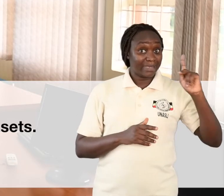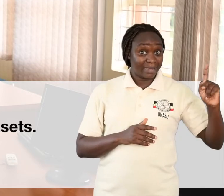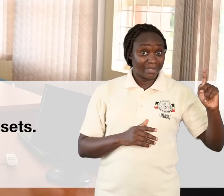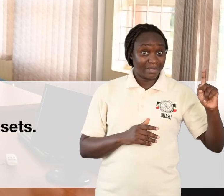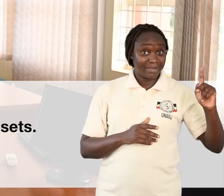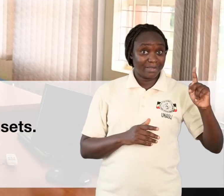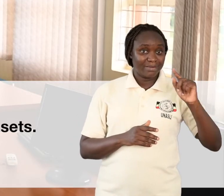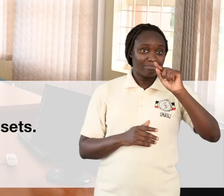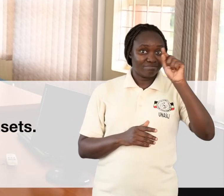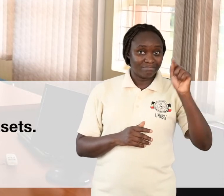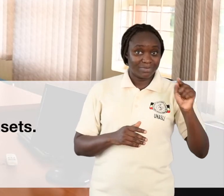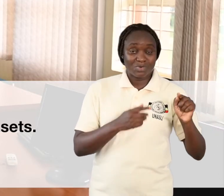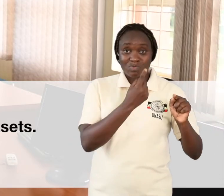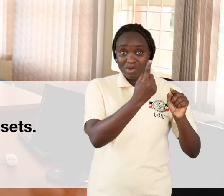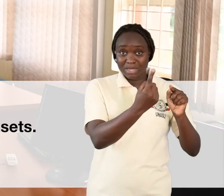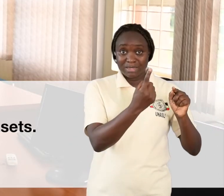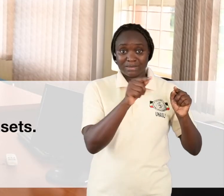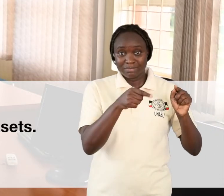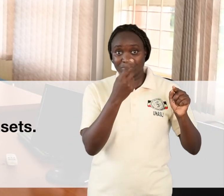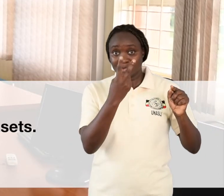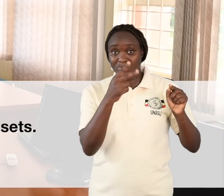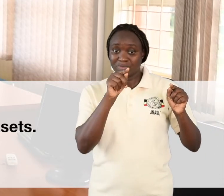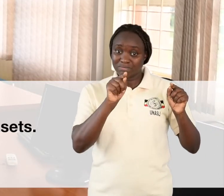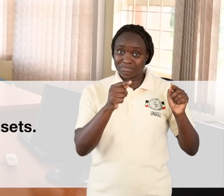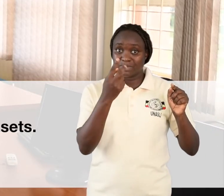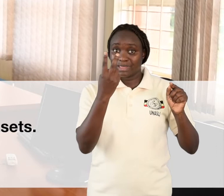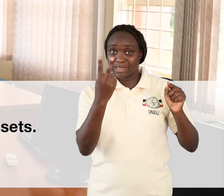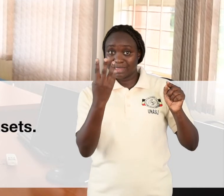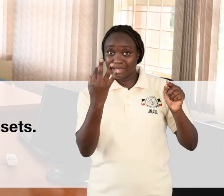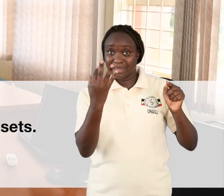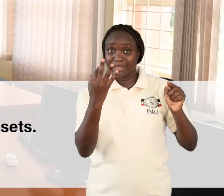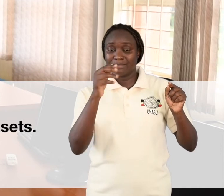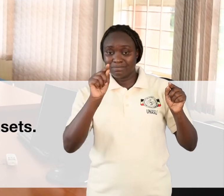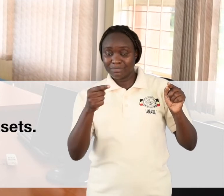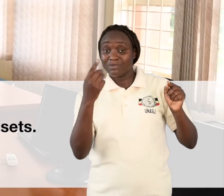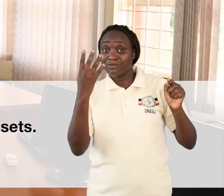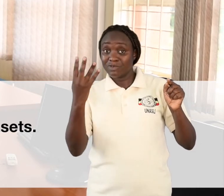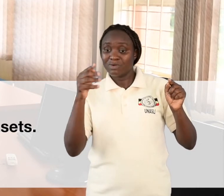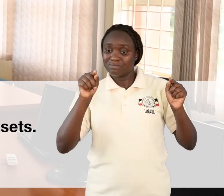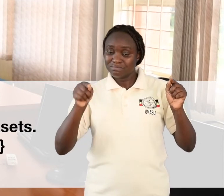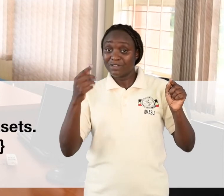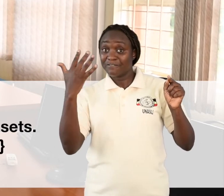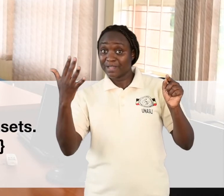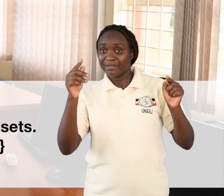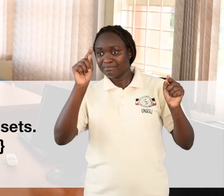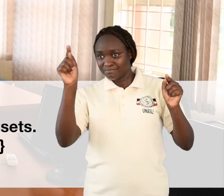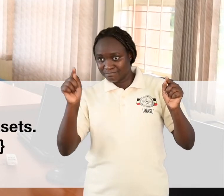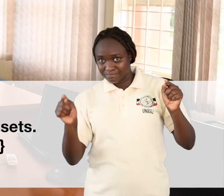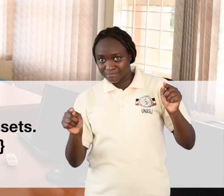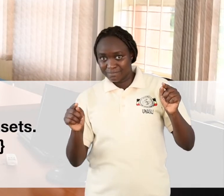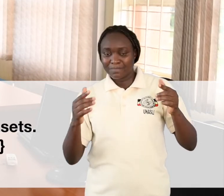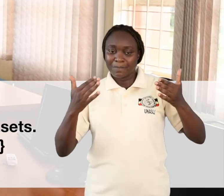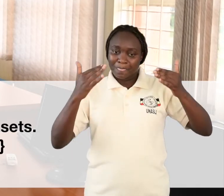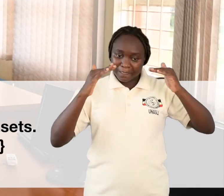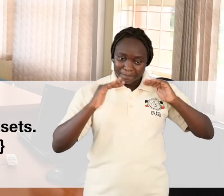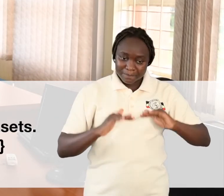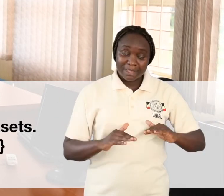to elements 1, 2, 3, 4, and 5. Then set B